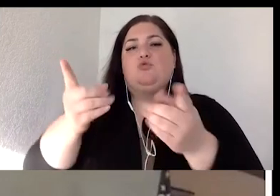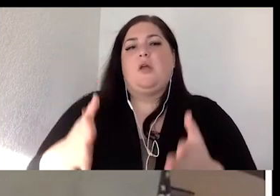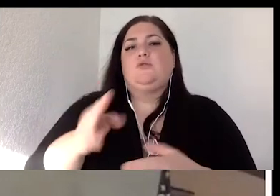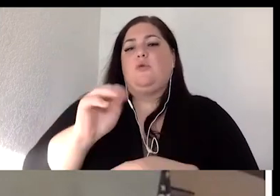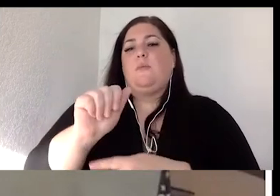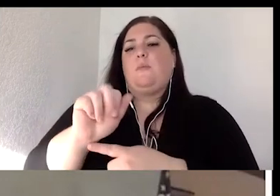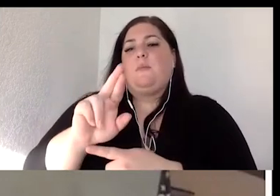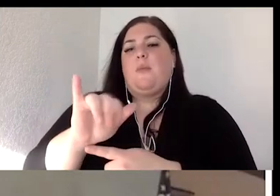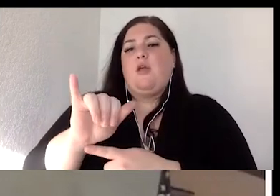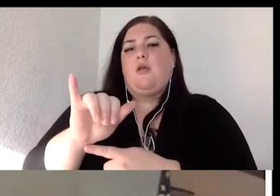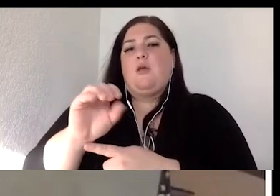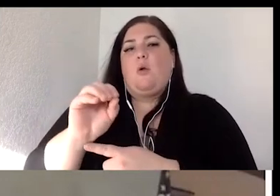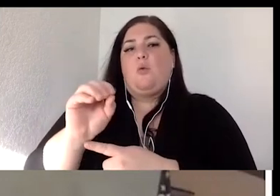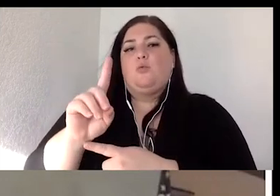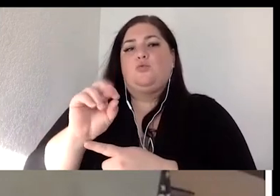Doherty.